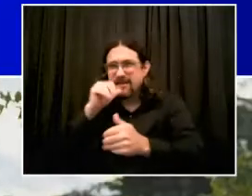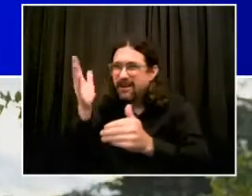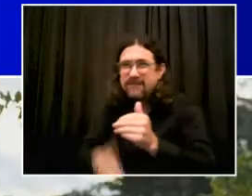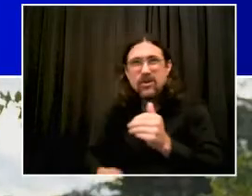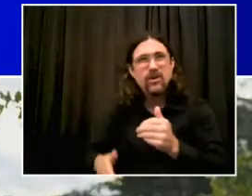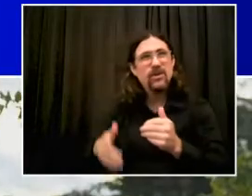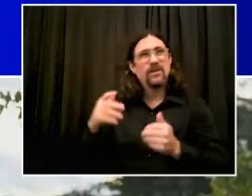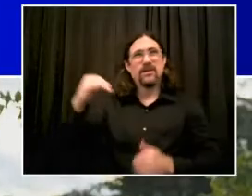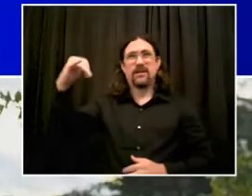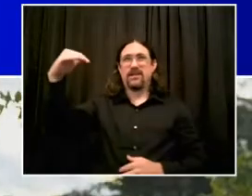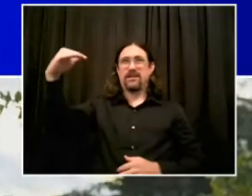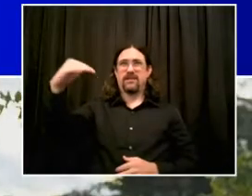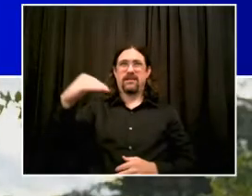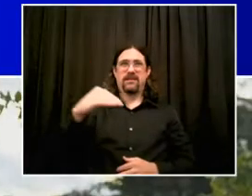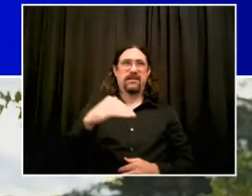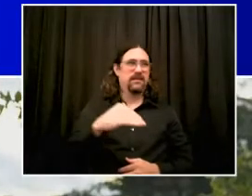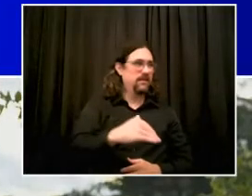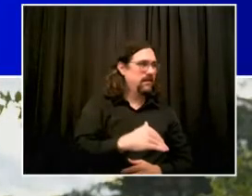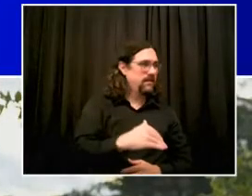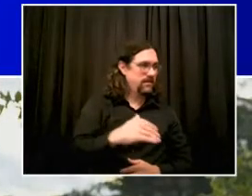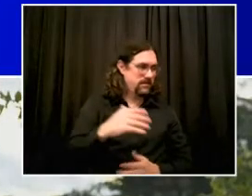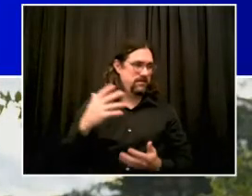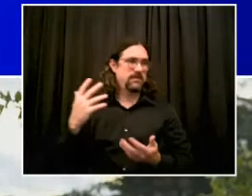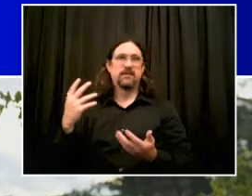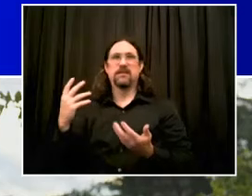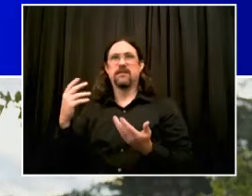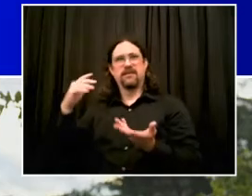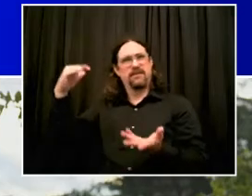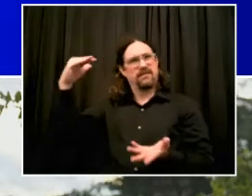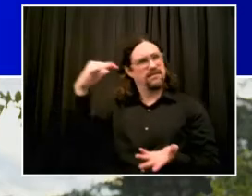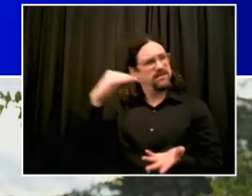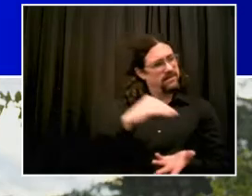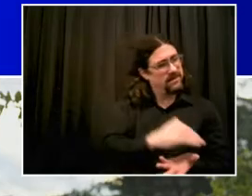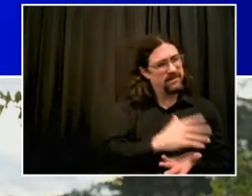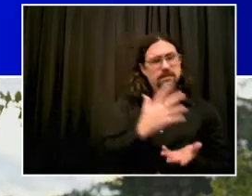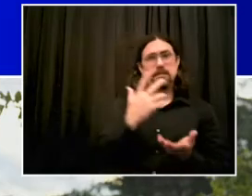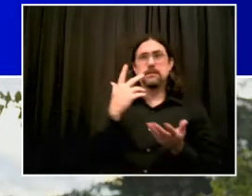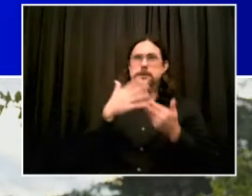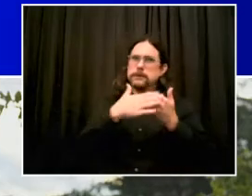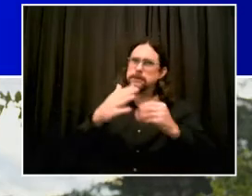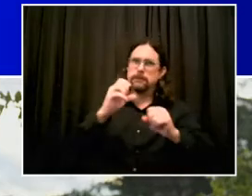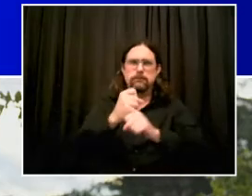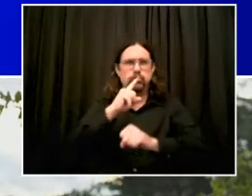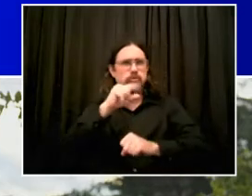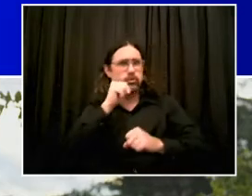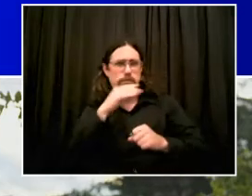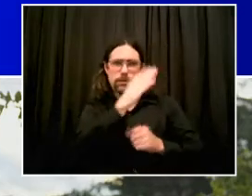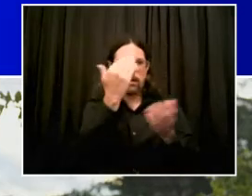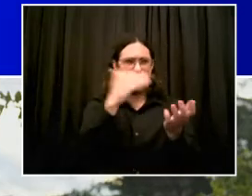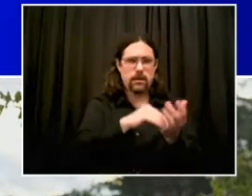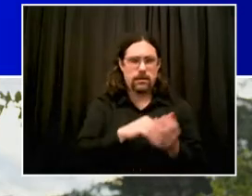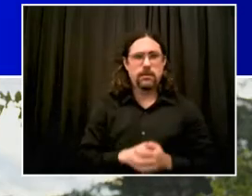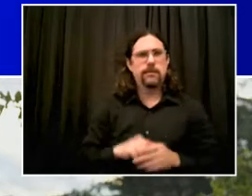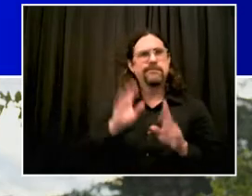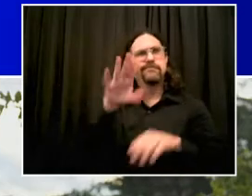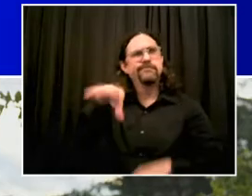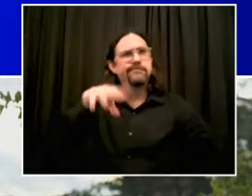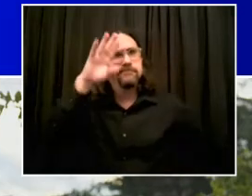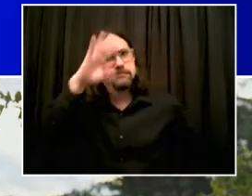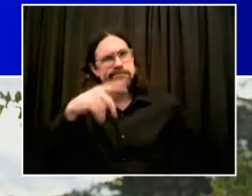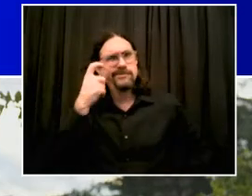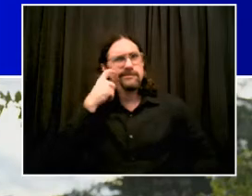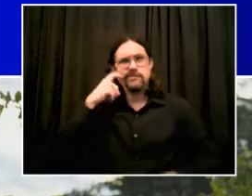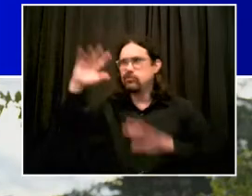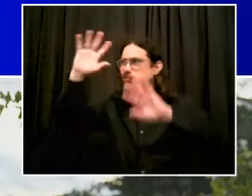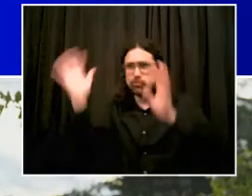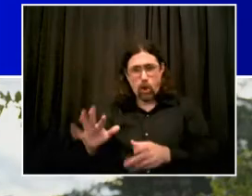it was. And even though it was only here for a few hours in New York City, as you can see on your screen, I was out in Astoria last night. I saw just